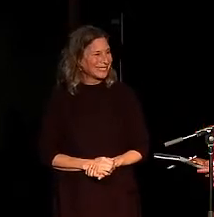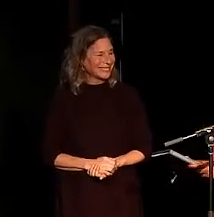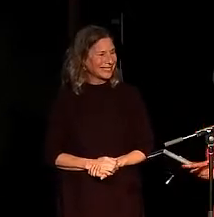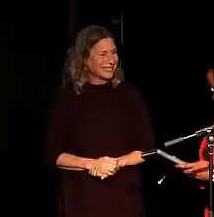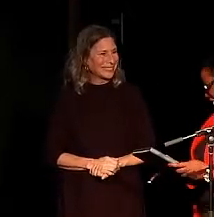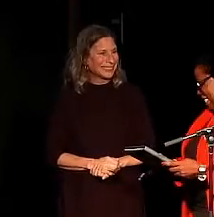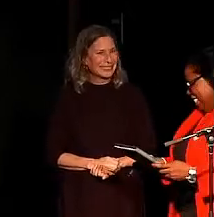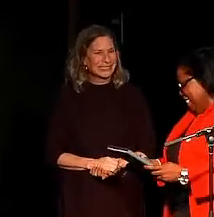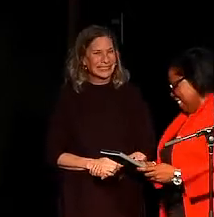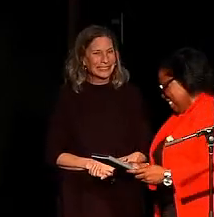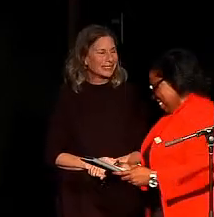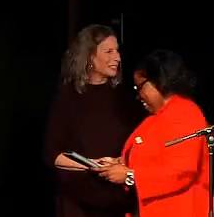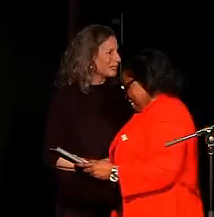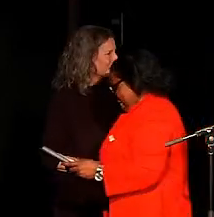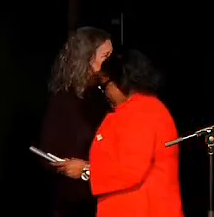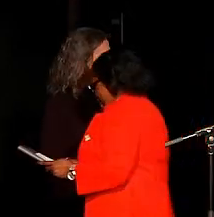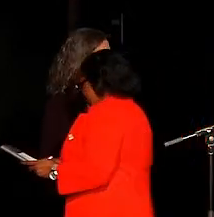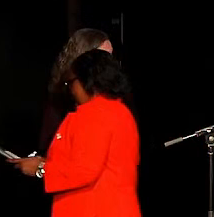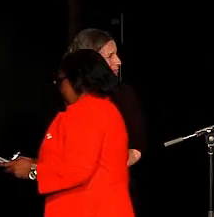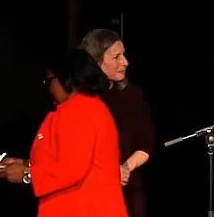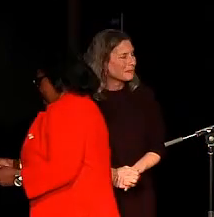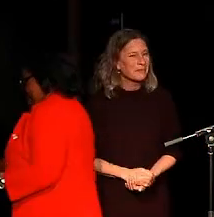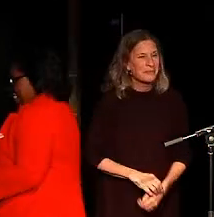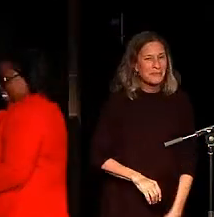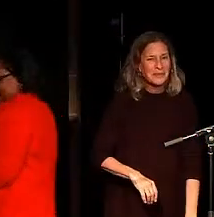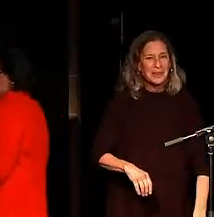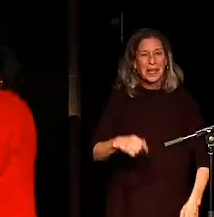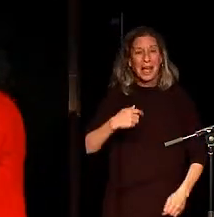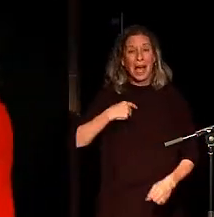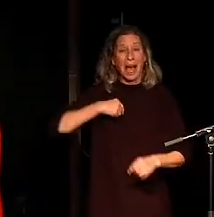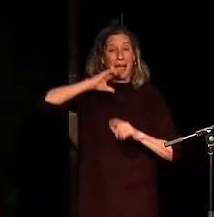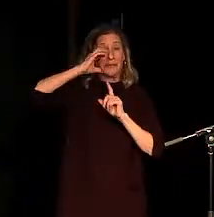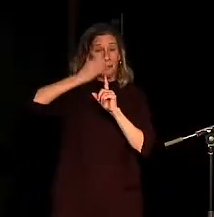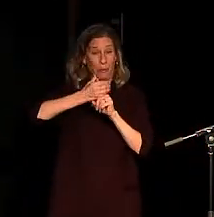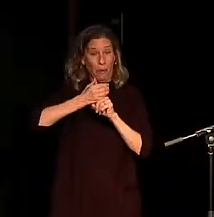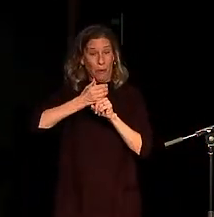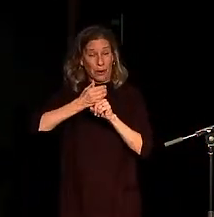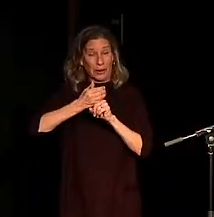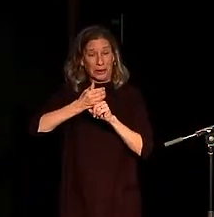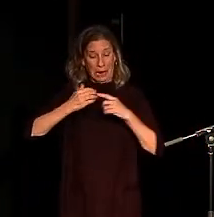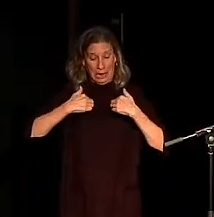It's very hot inside the mascot costume. I've worn it, actually.